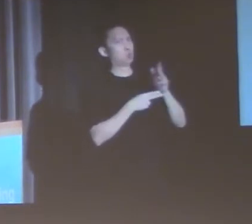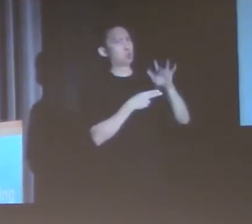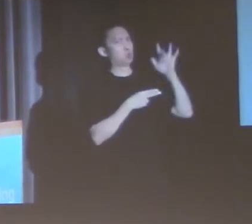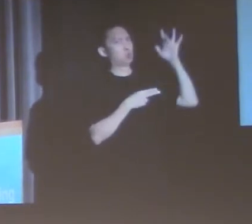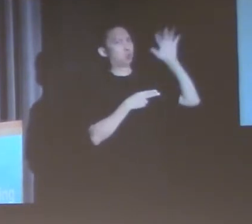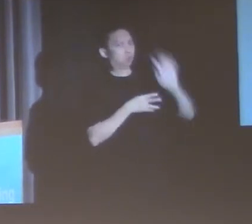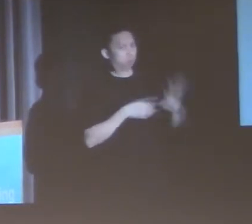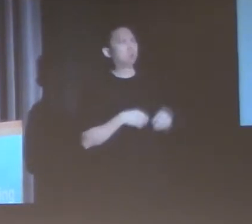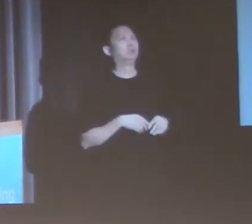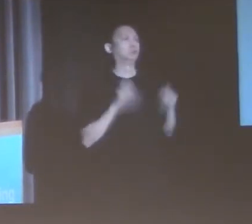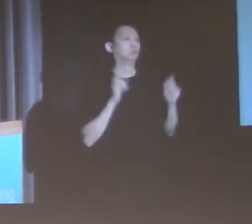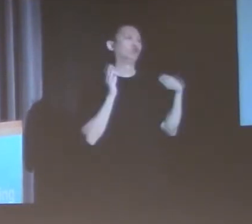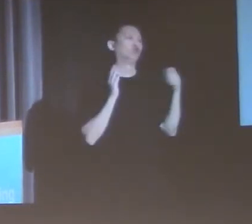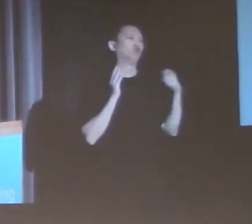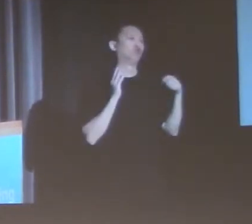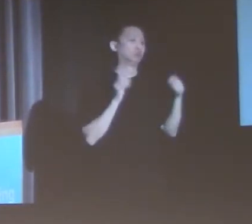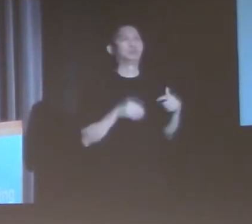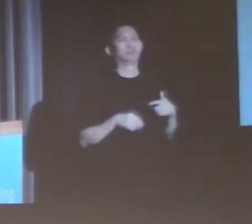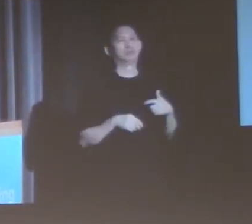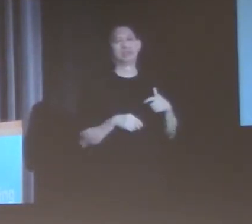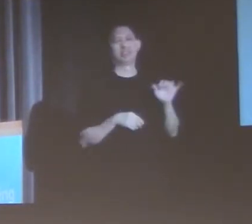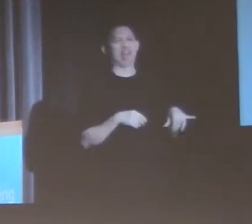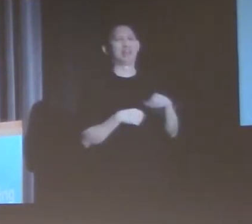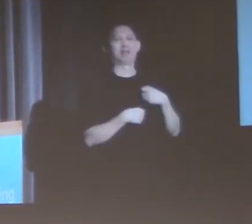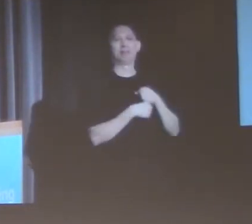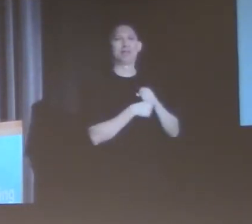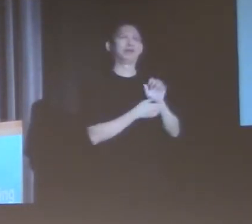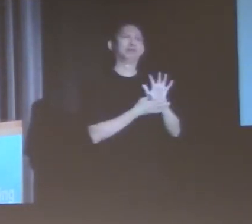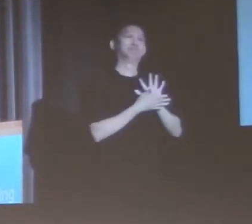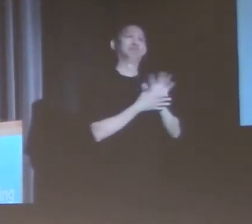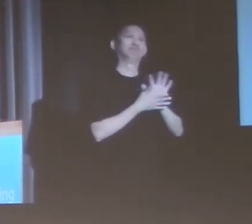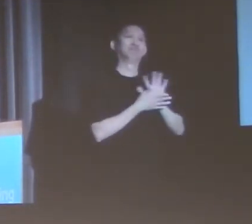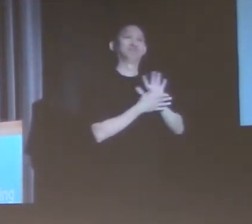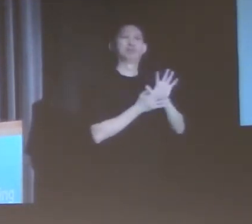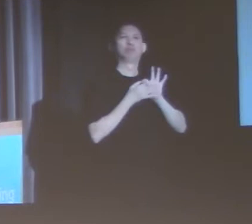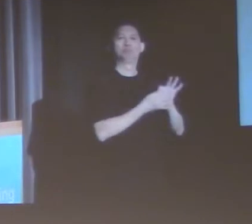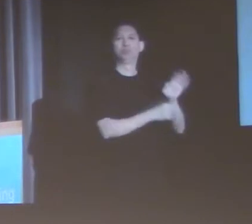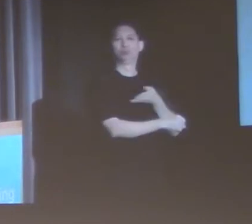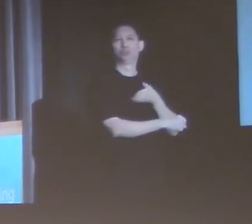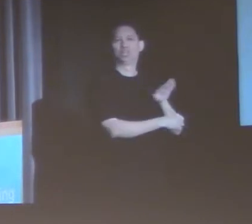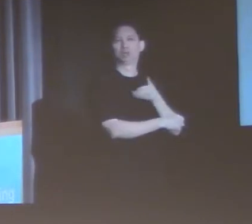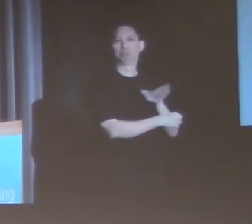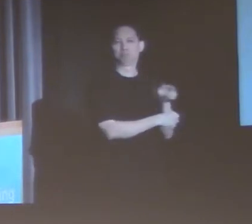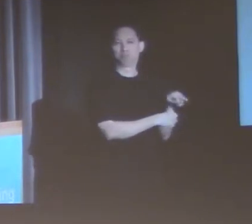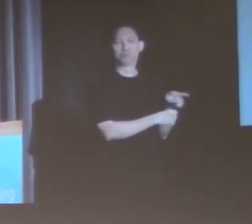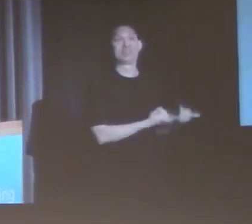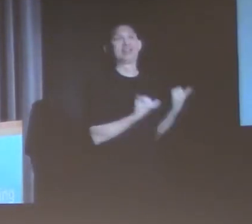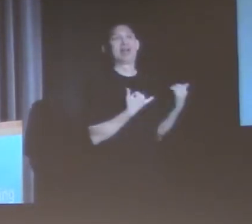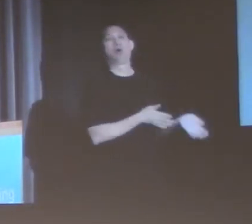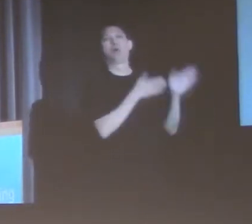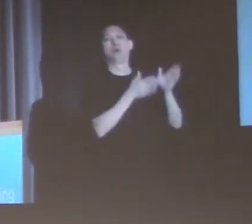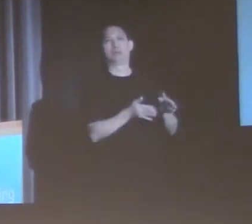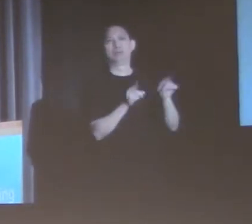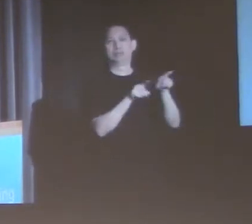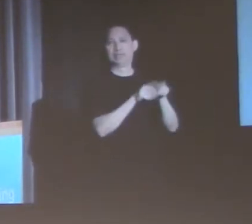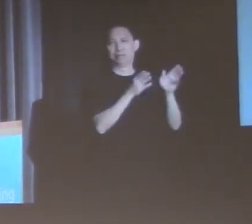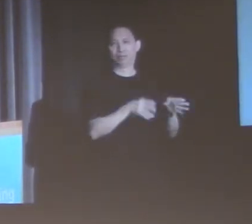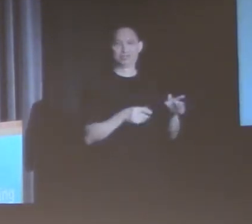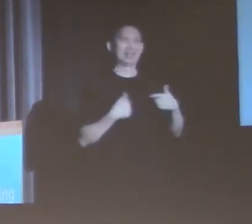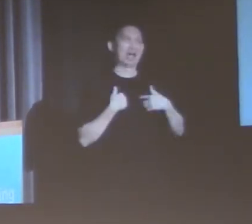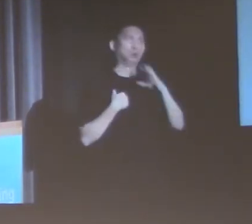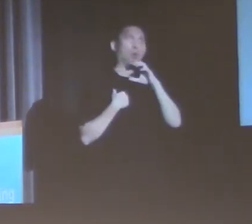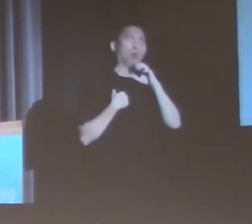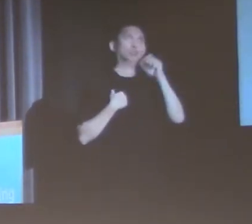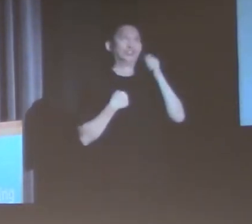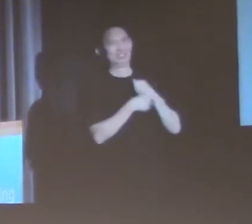I'd made a very musical film back then. And this, to me, was revisiting a subject, but I was older, he was older,